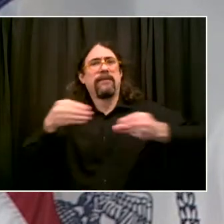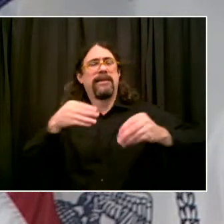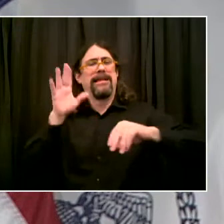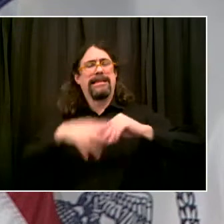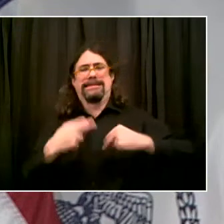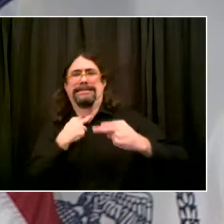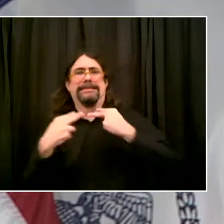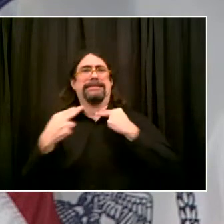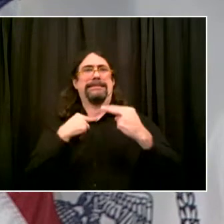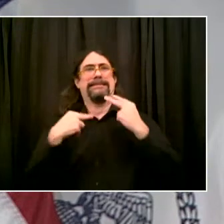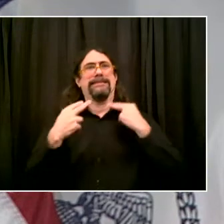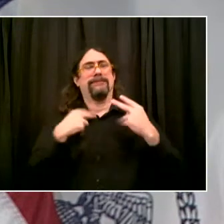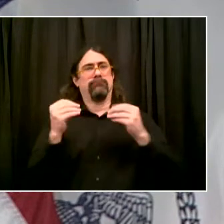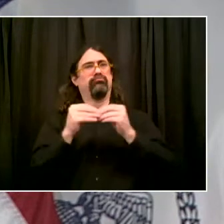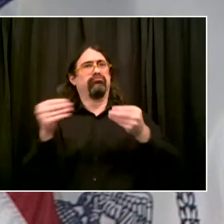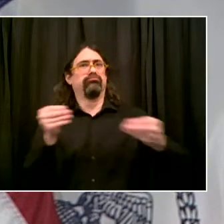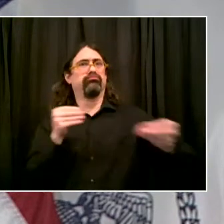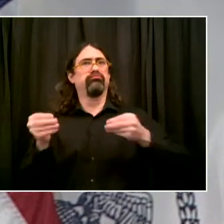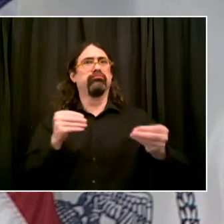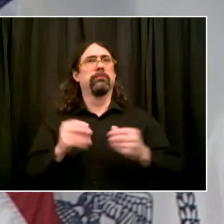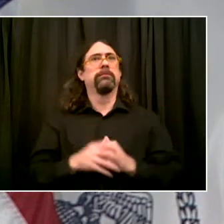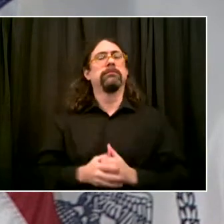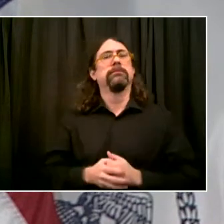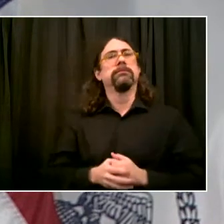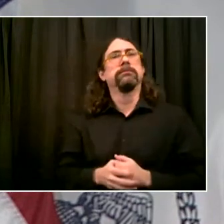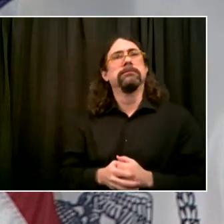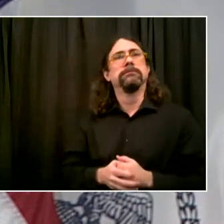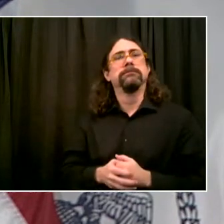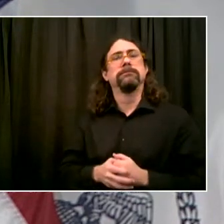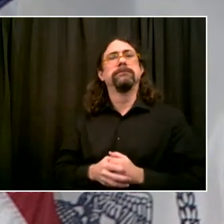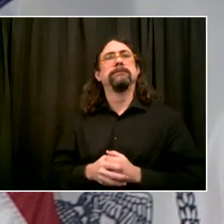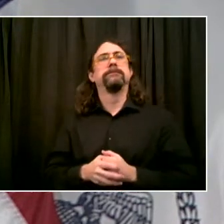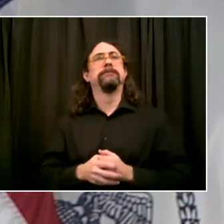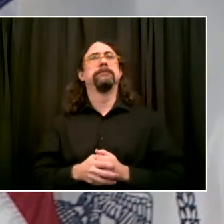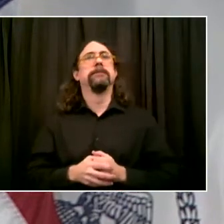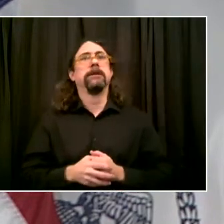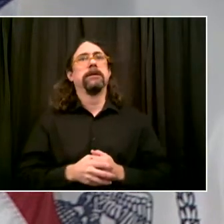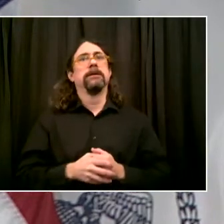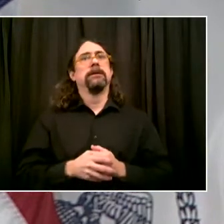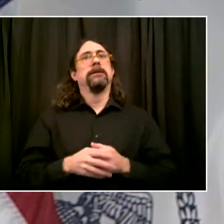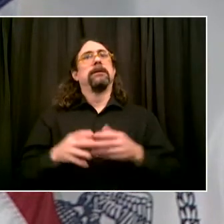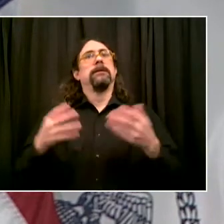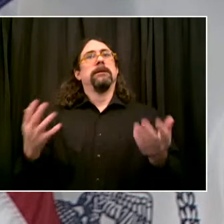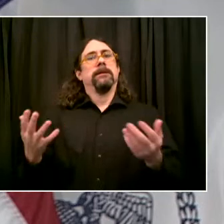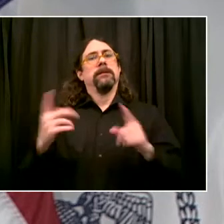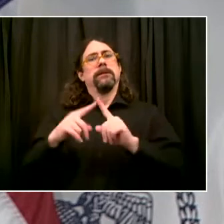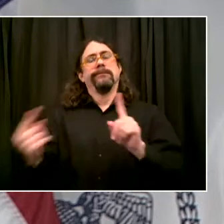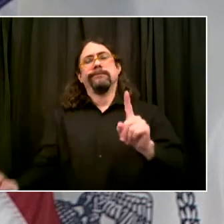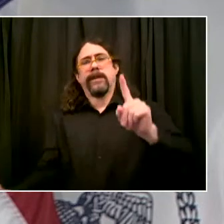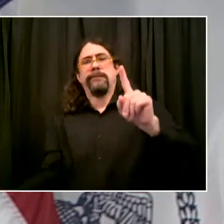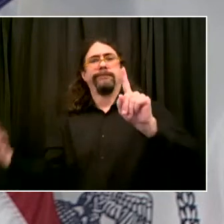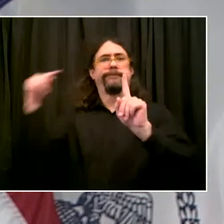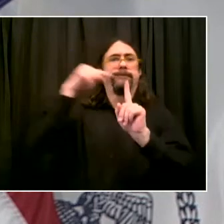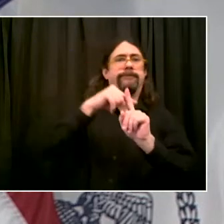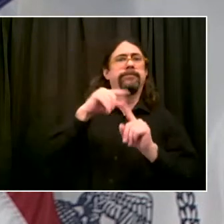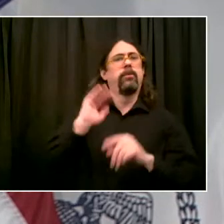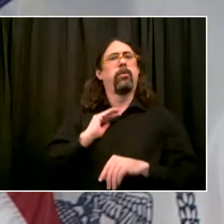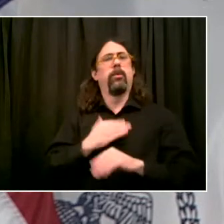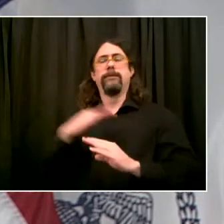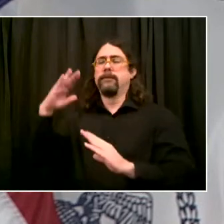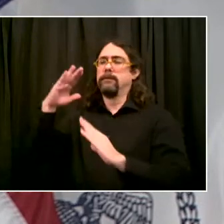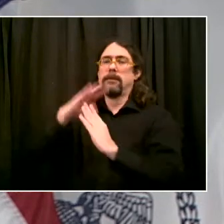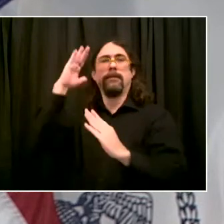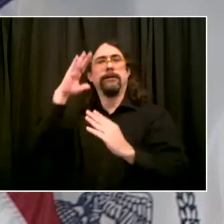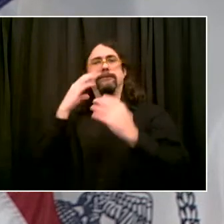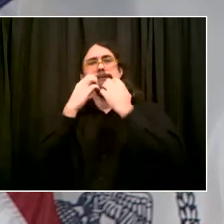go now to the number one issue always facing us, vaccines and the need to beat back the coronavirus once and